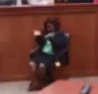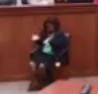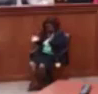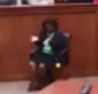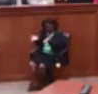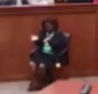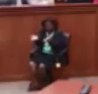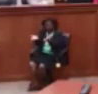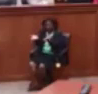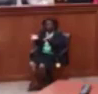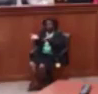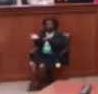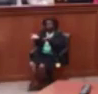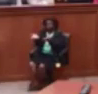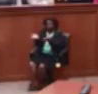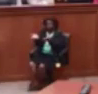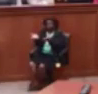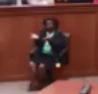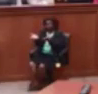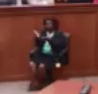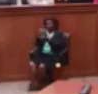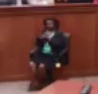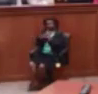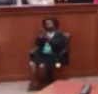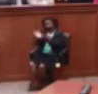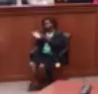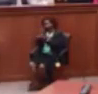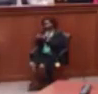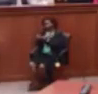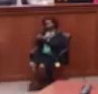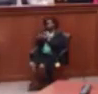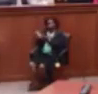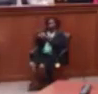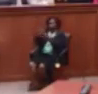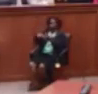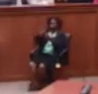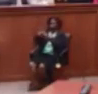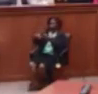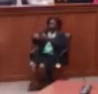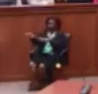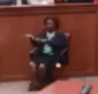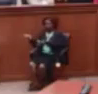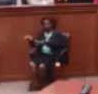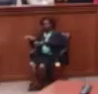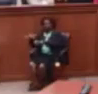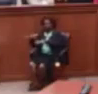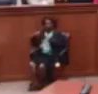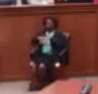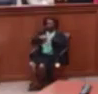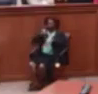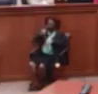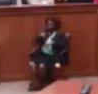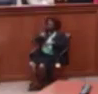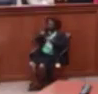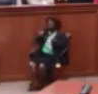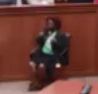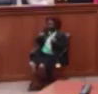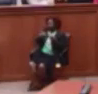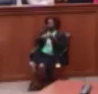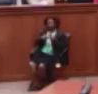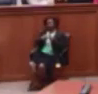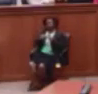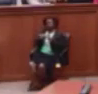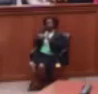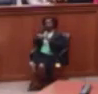I guess, range of programs and activities on one campus, then that's a plus for